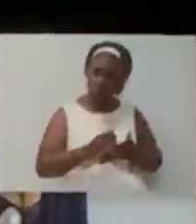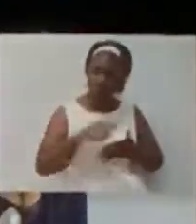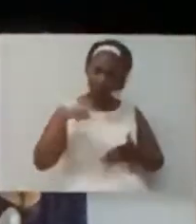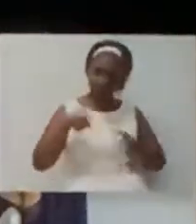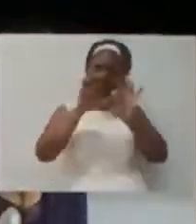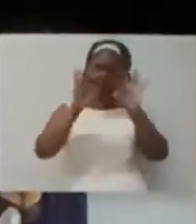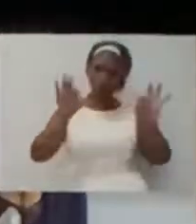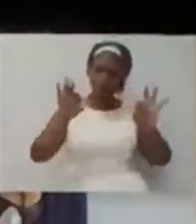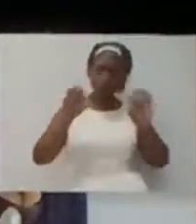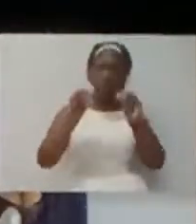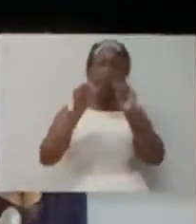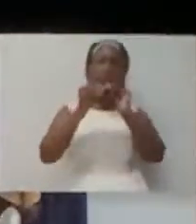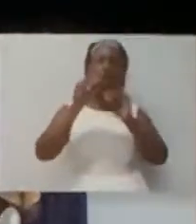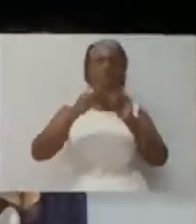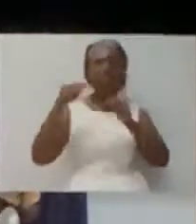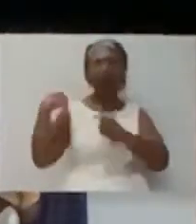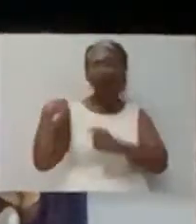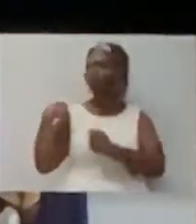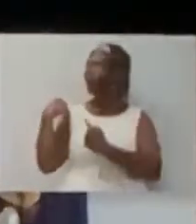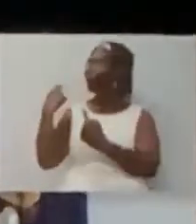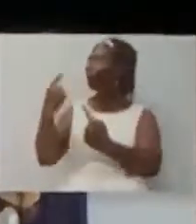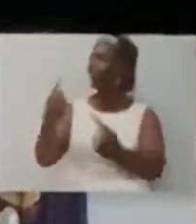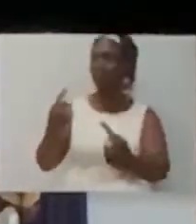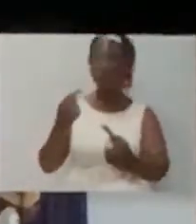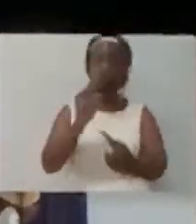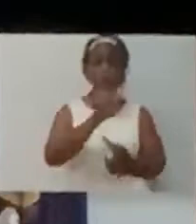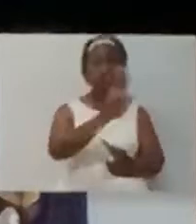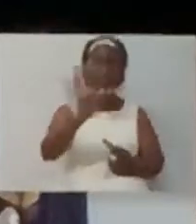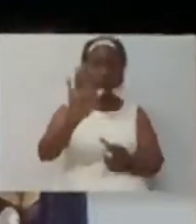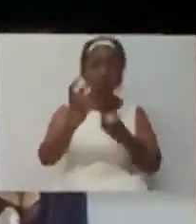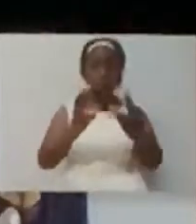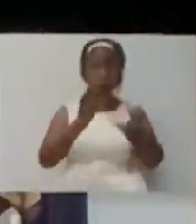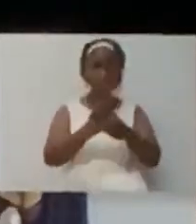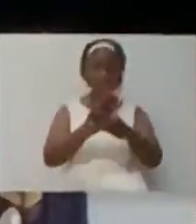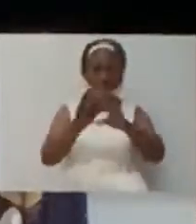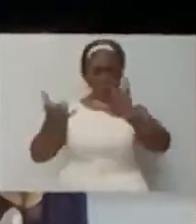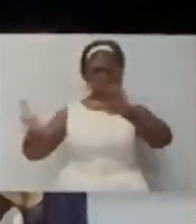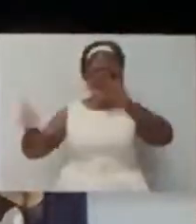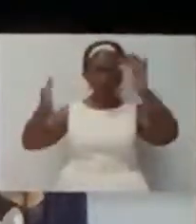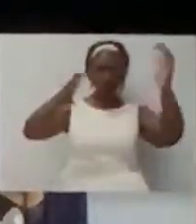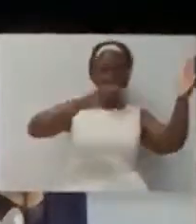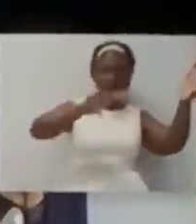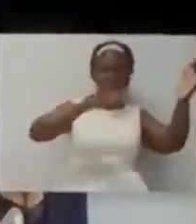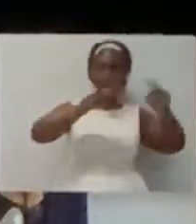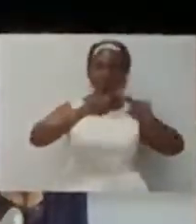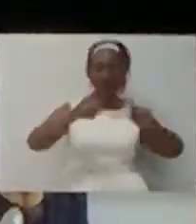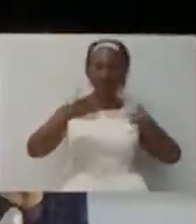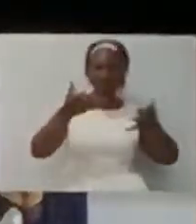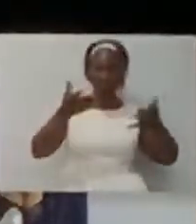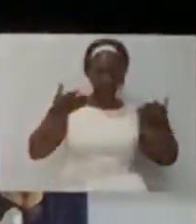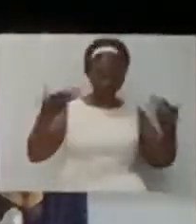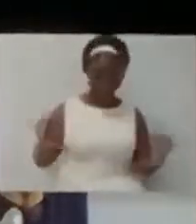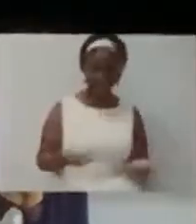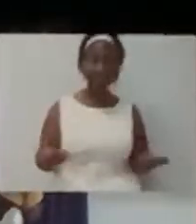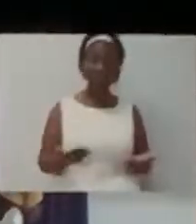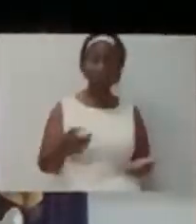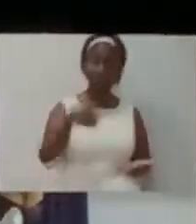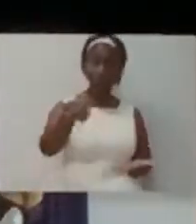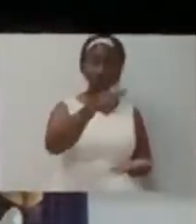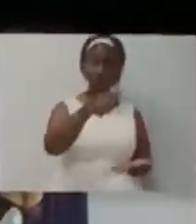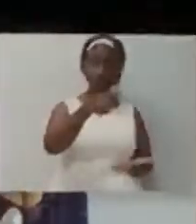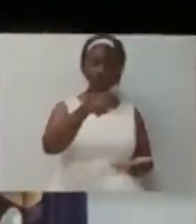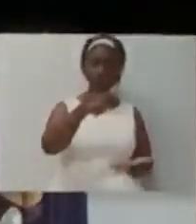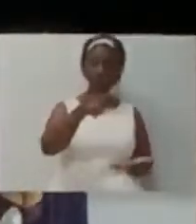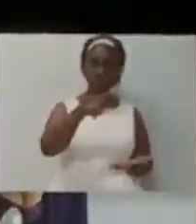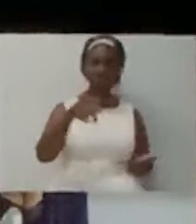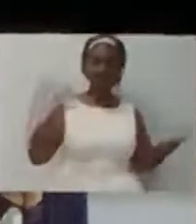diplomas more than ever. Your world was turned upside down, and yet here you are. Let me